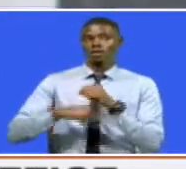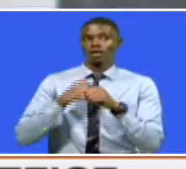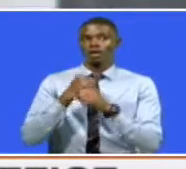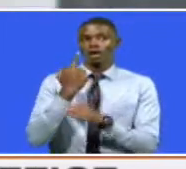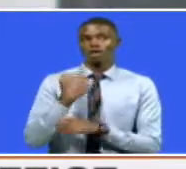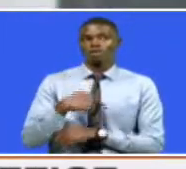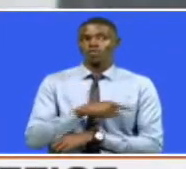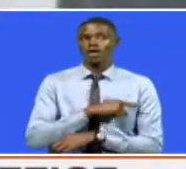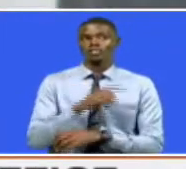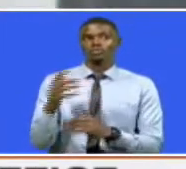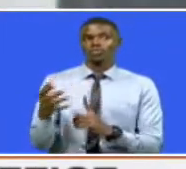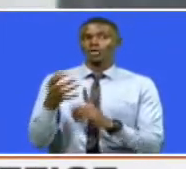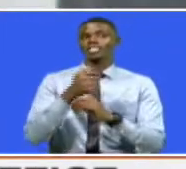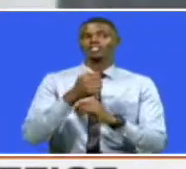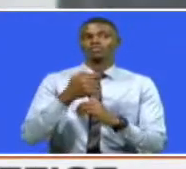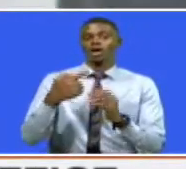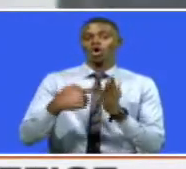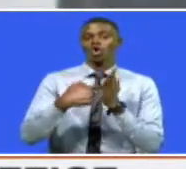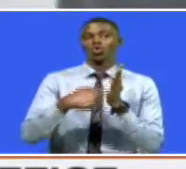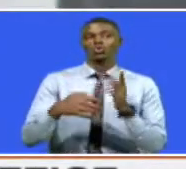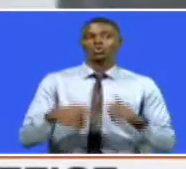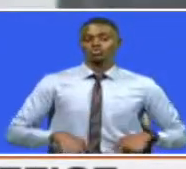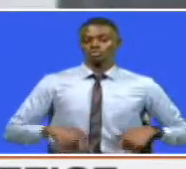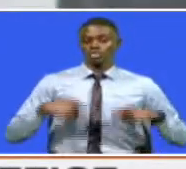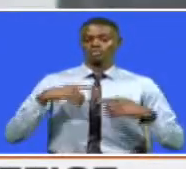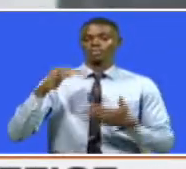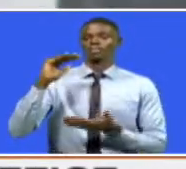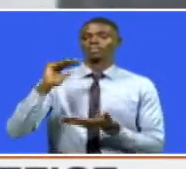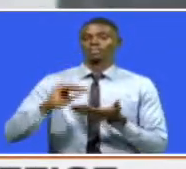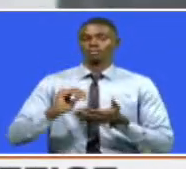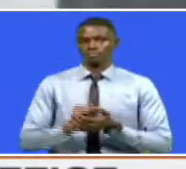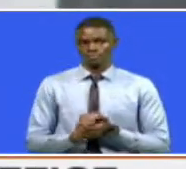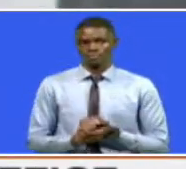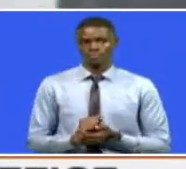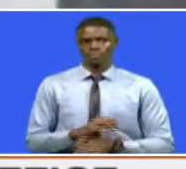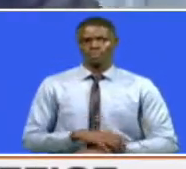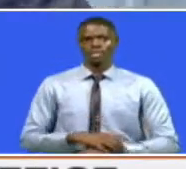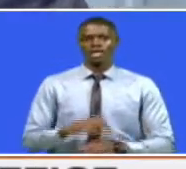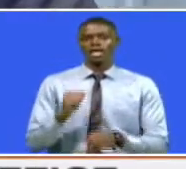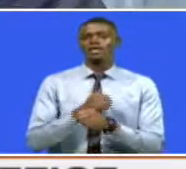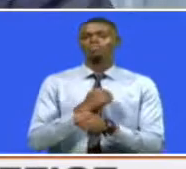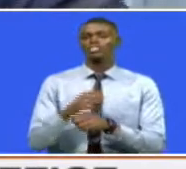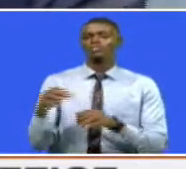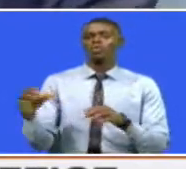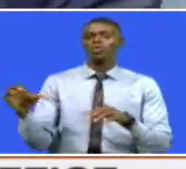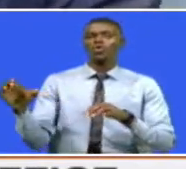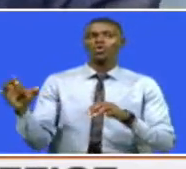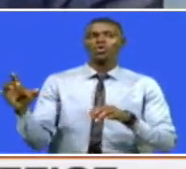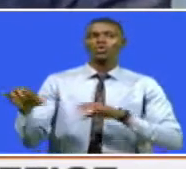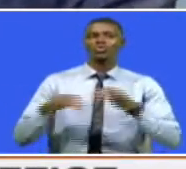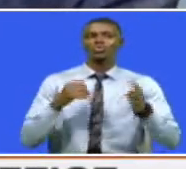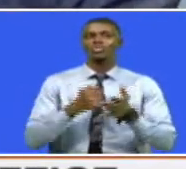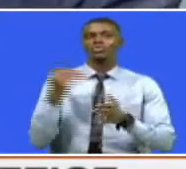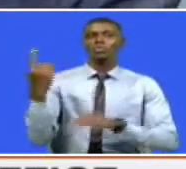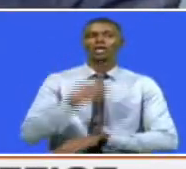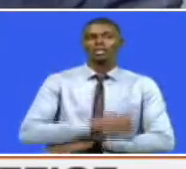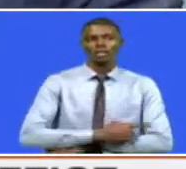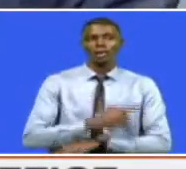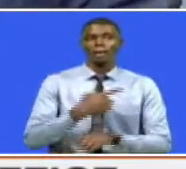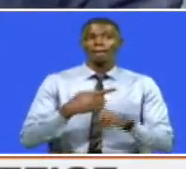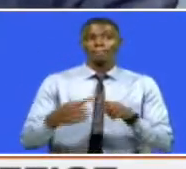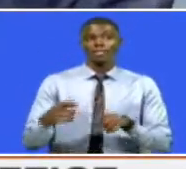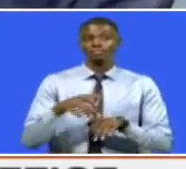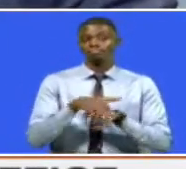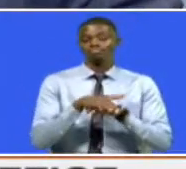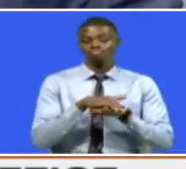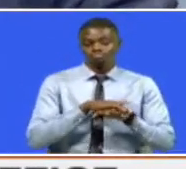us to actually realize the cost of living coming down? You see, you cannot do it overnight. We have actually,